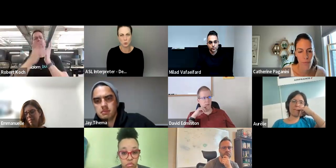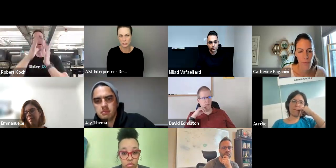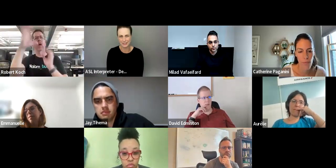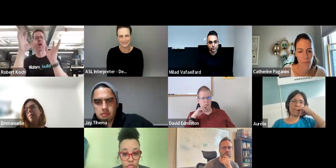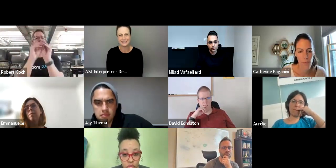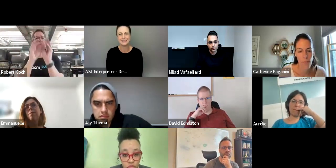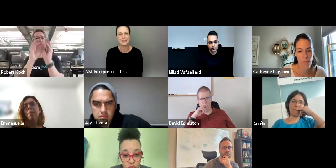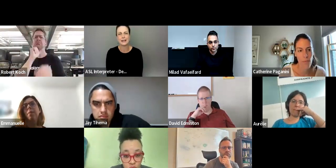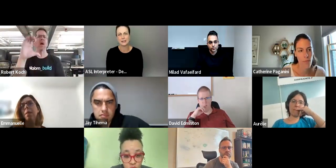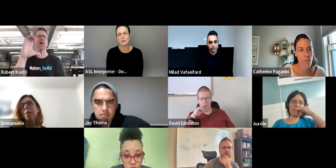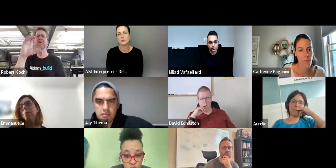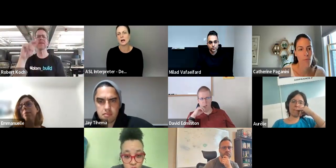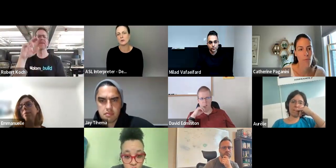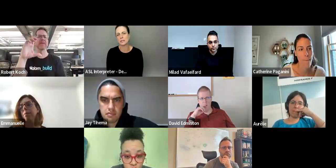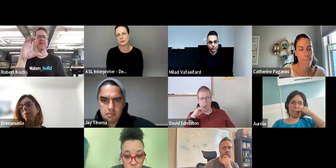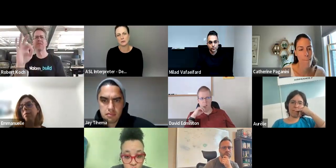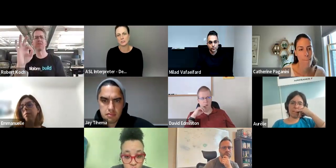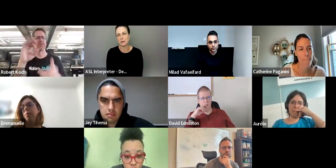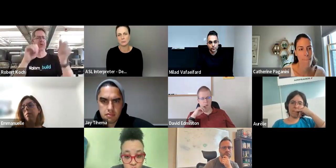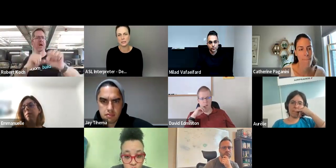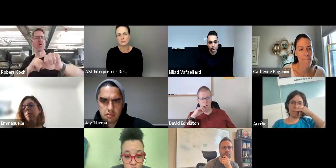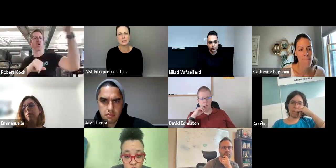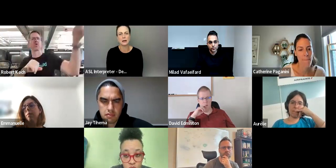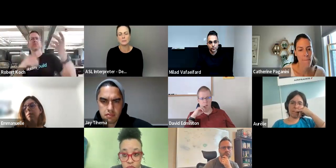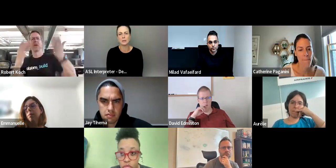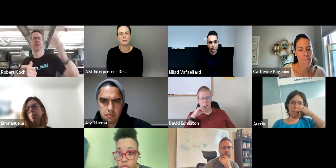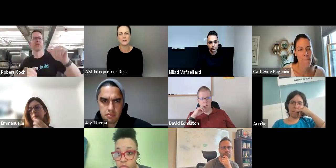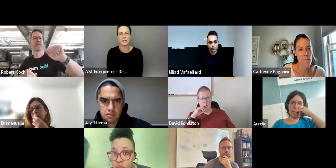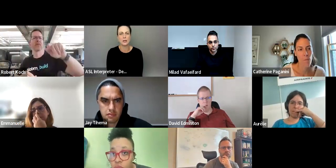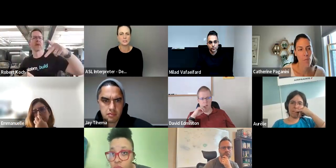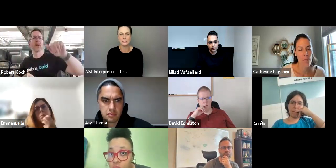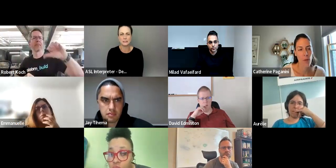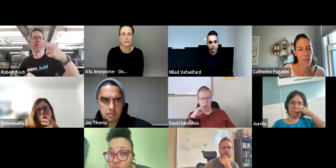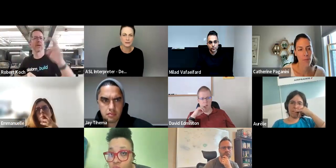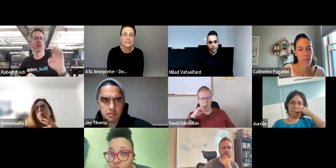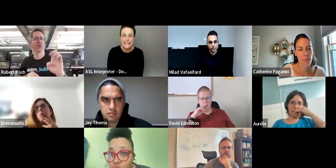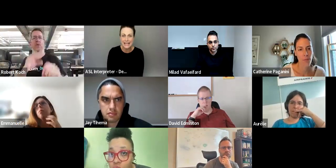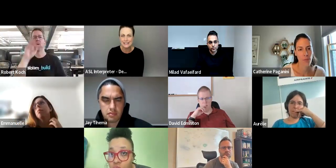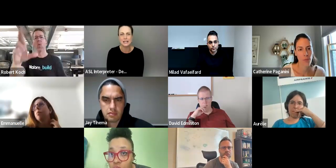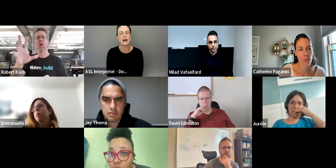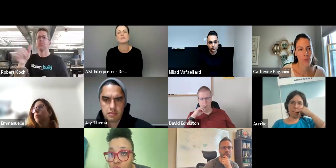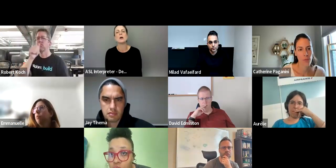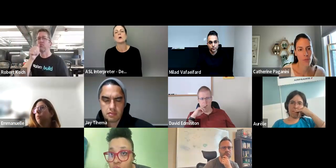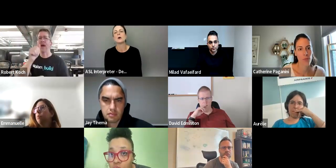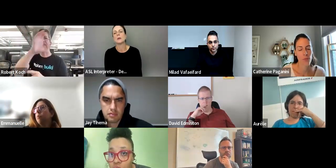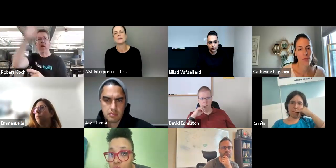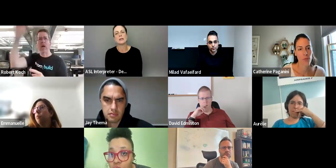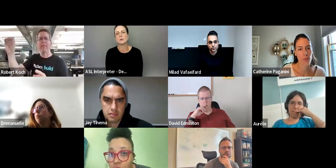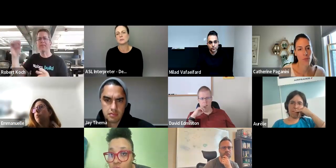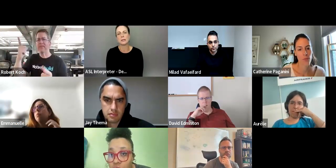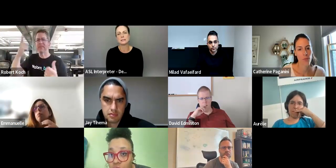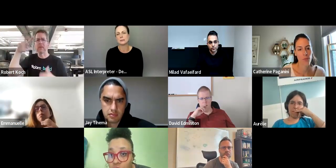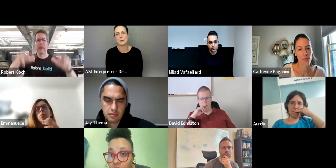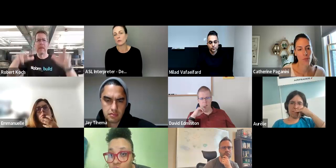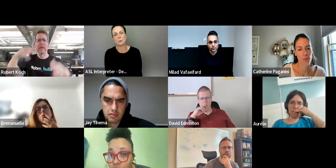open source. And so that other technology companies, you know, if they go to CNCF, if they